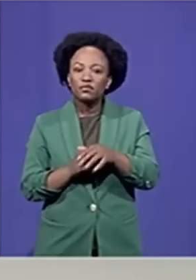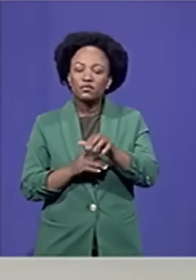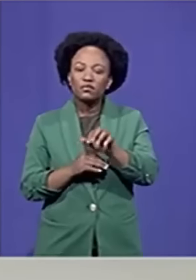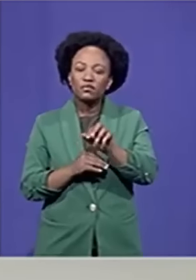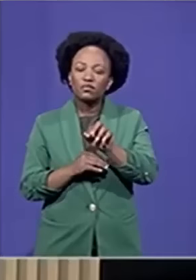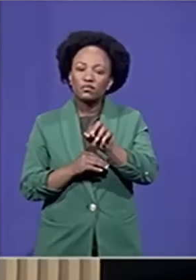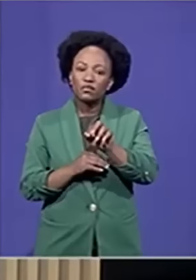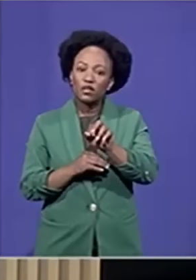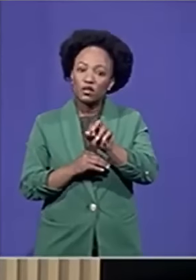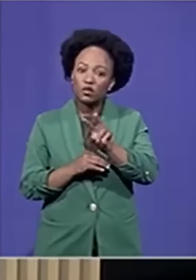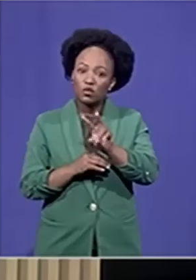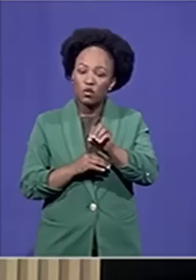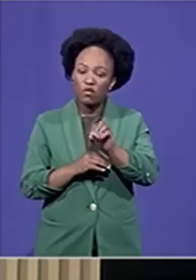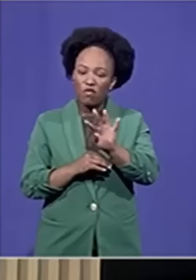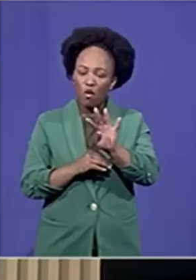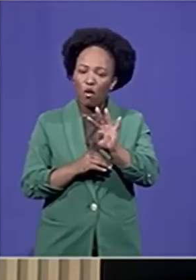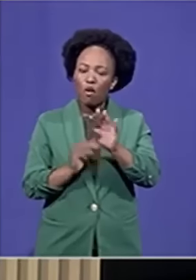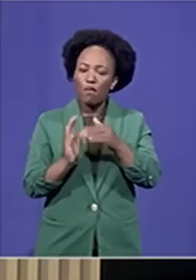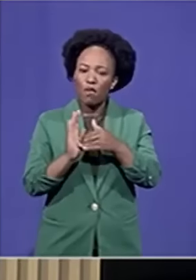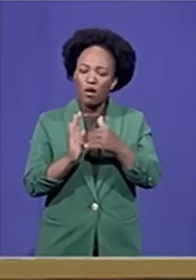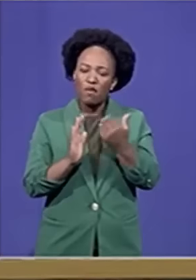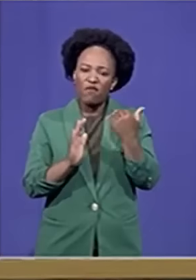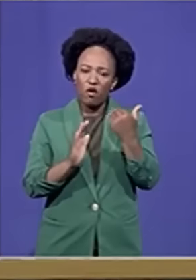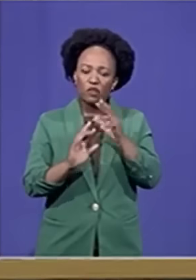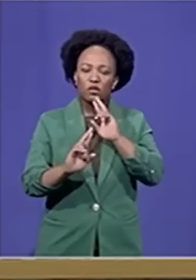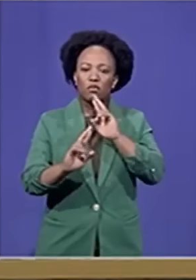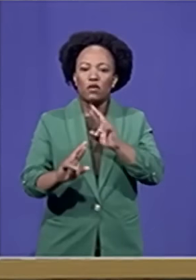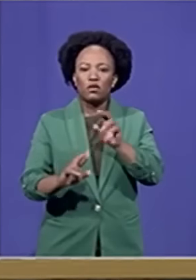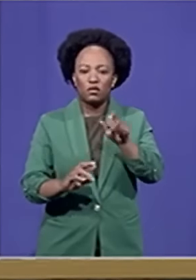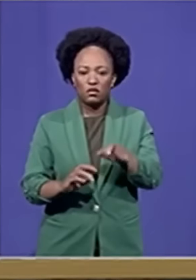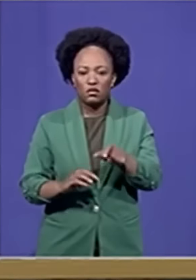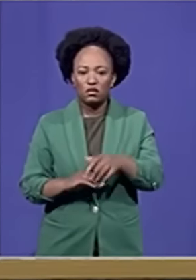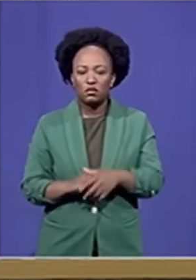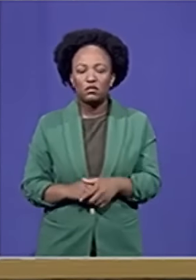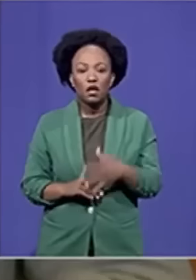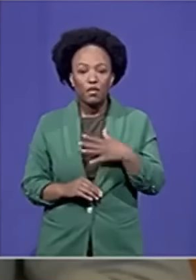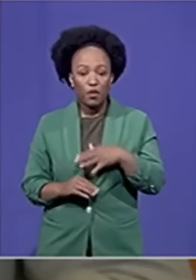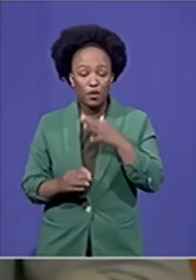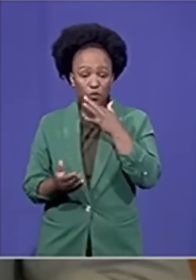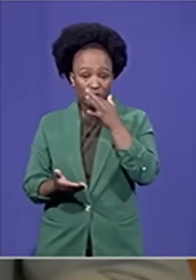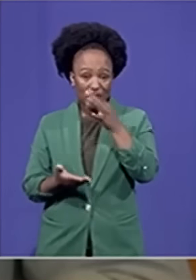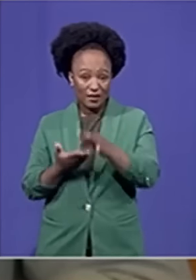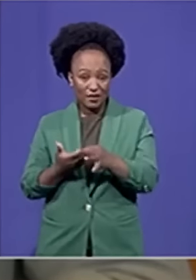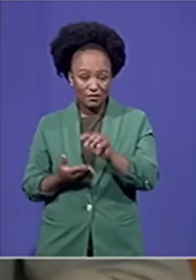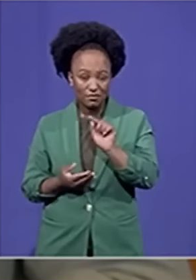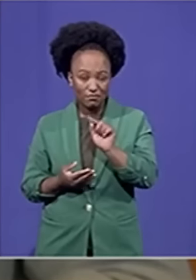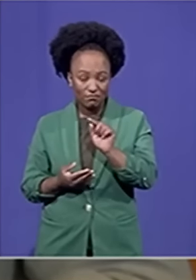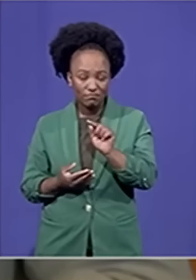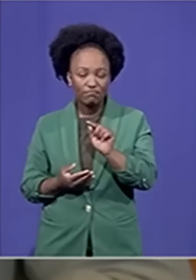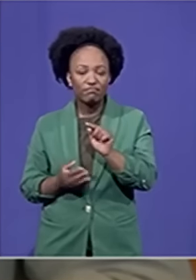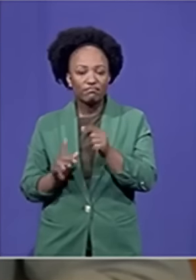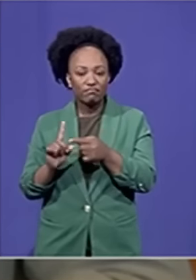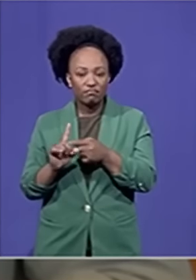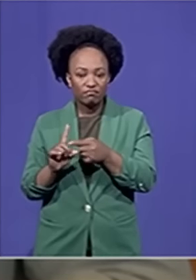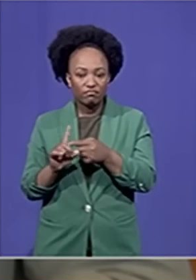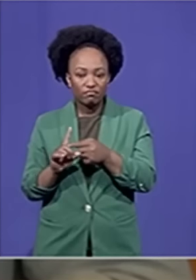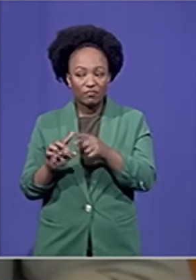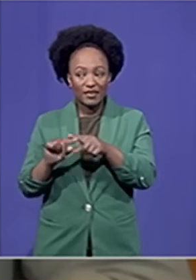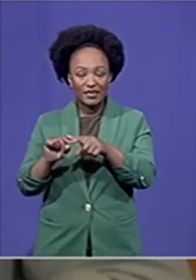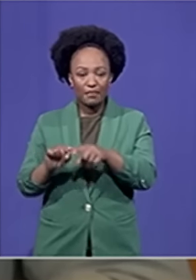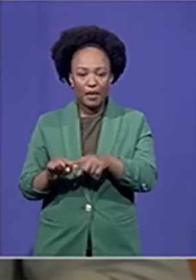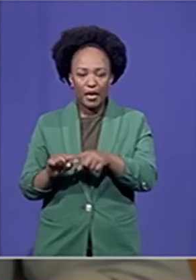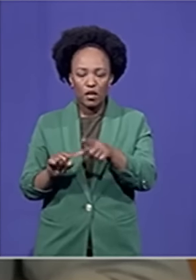204 ya ho tlaleha motho. I want to suggest to you, Mr. Mokgotsi, and hopefully, and depending on